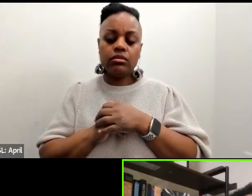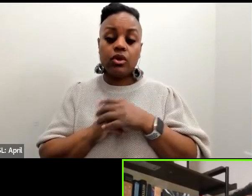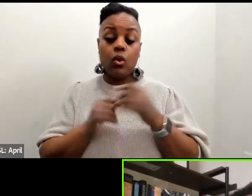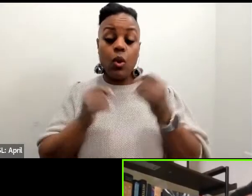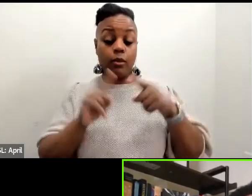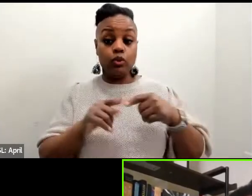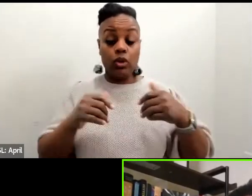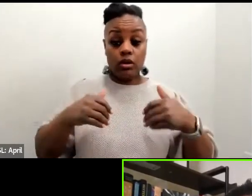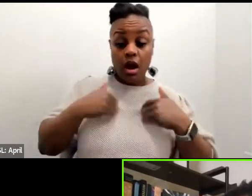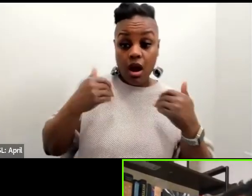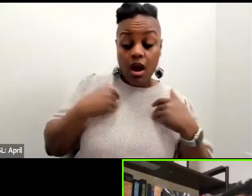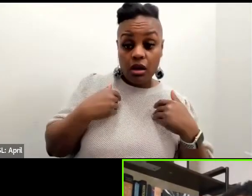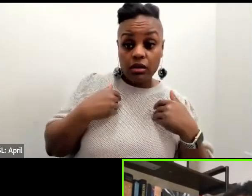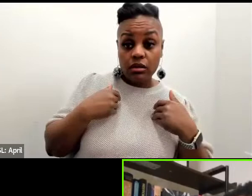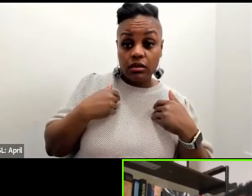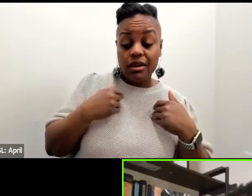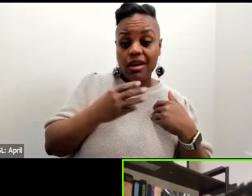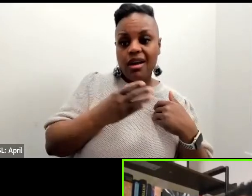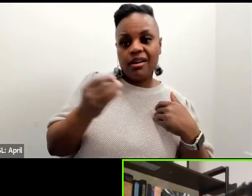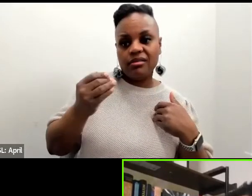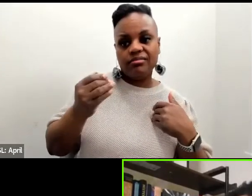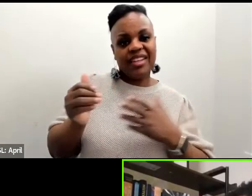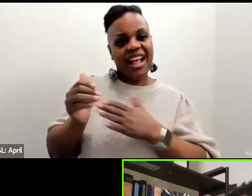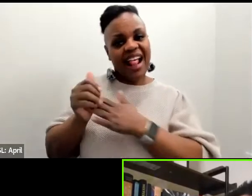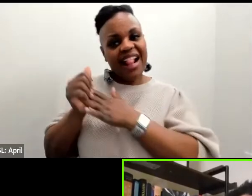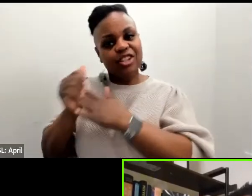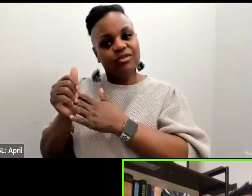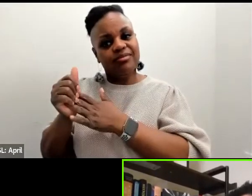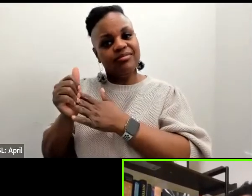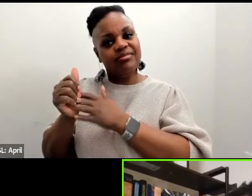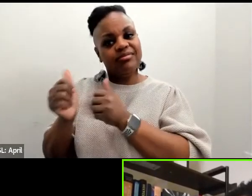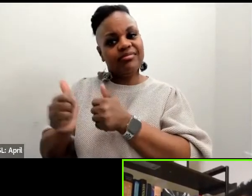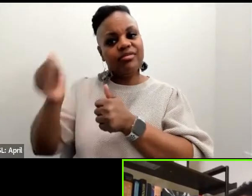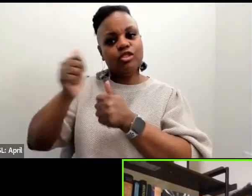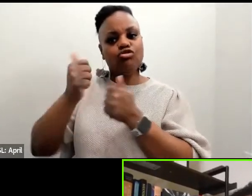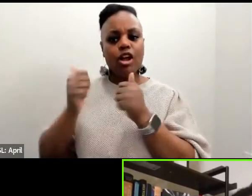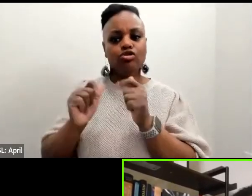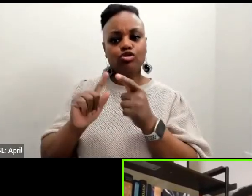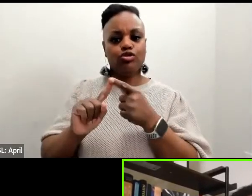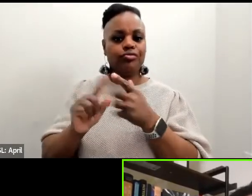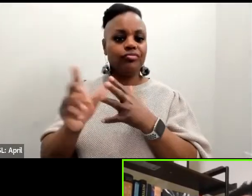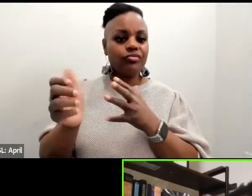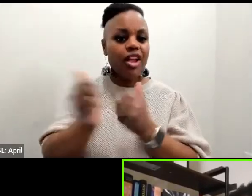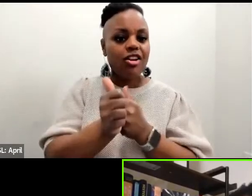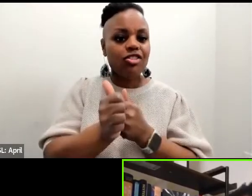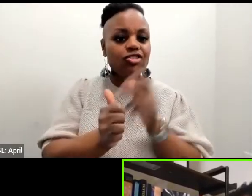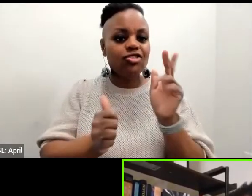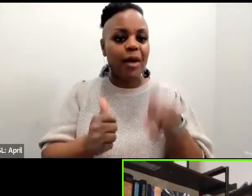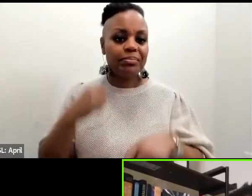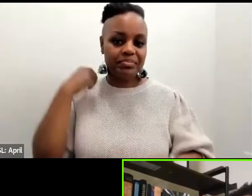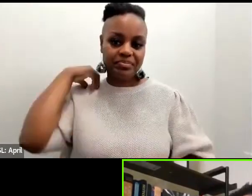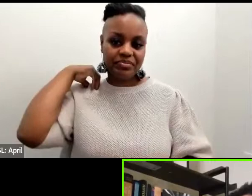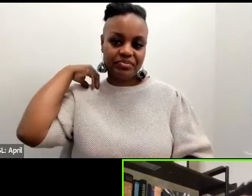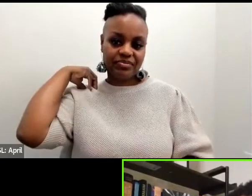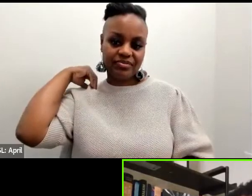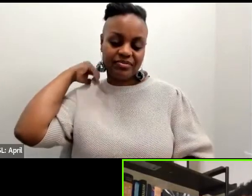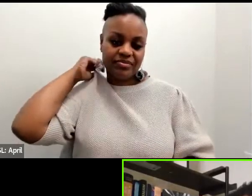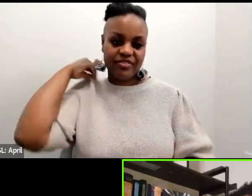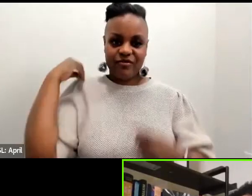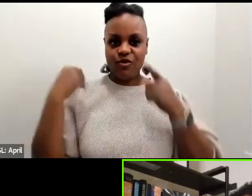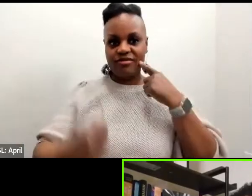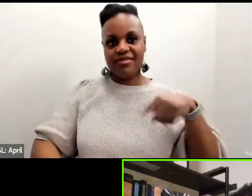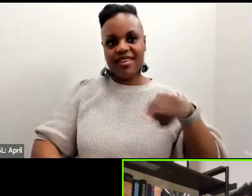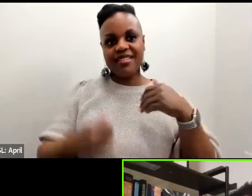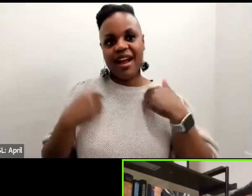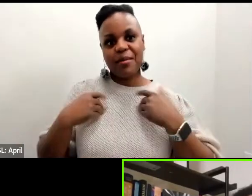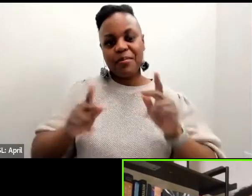them. The other misconception that I think is relevant to both U.S. Policymakers and also to policymakers in Egypt is that the